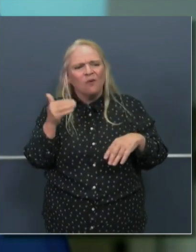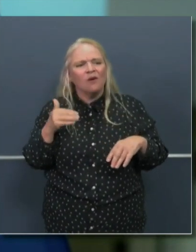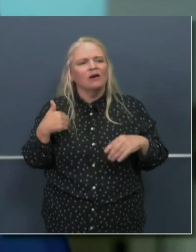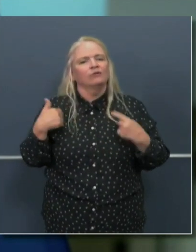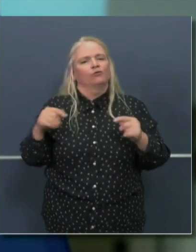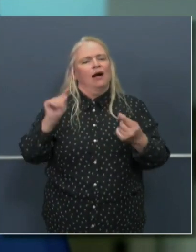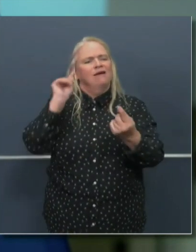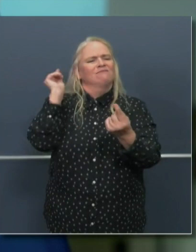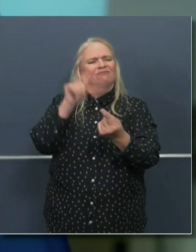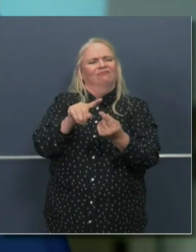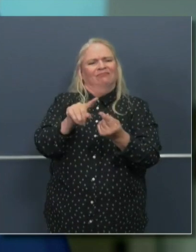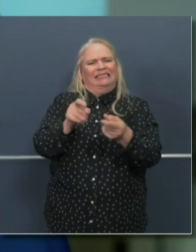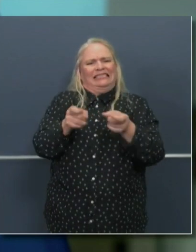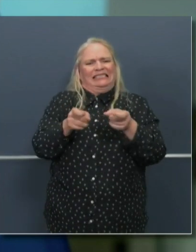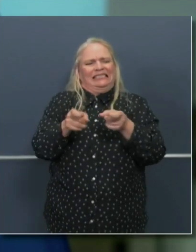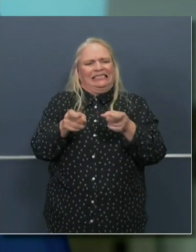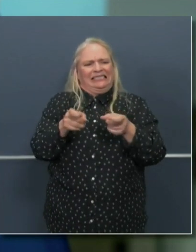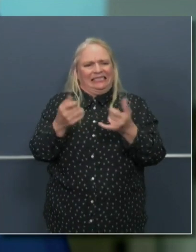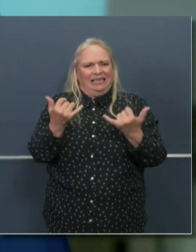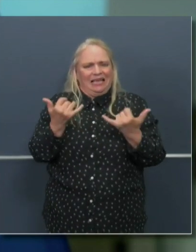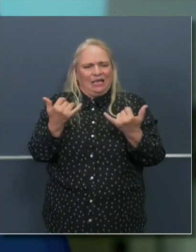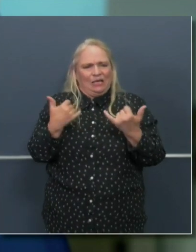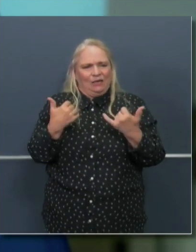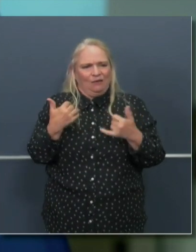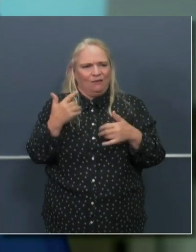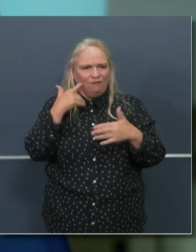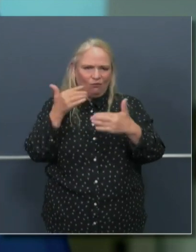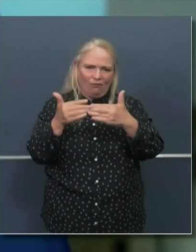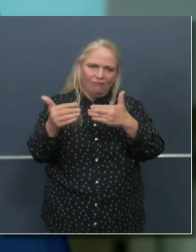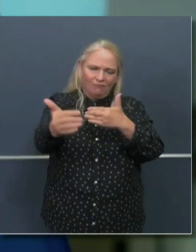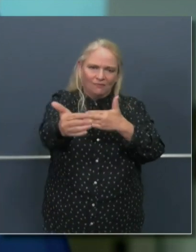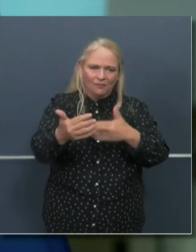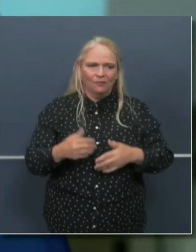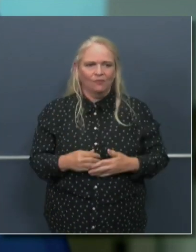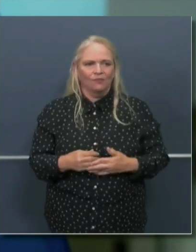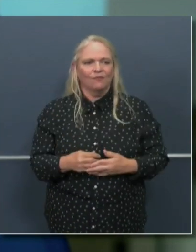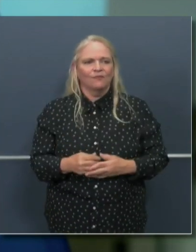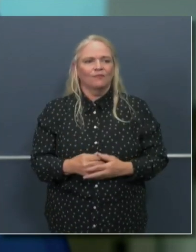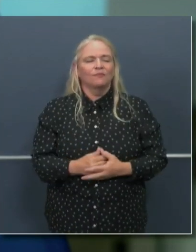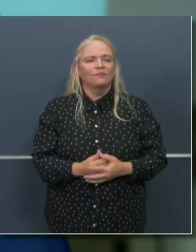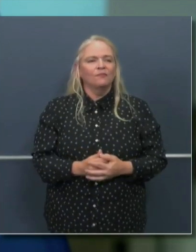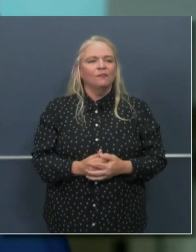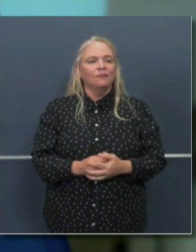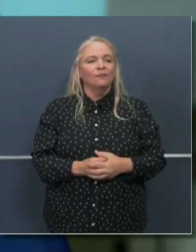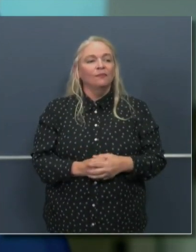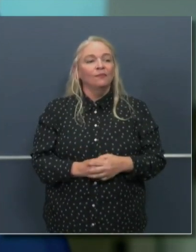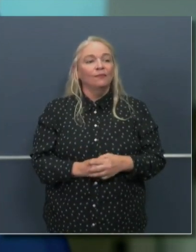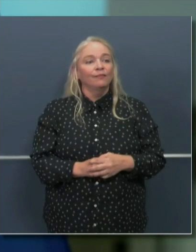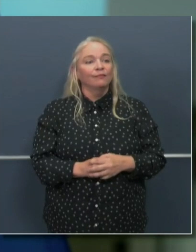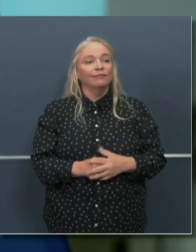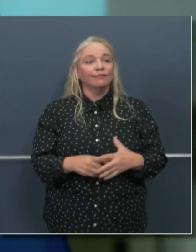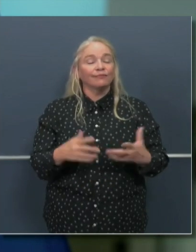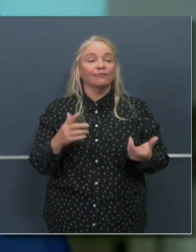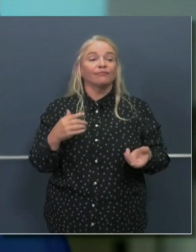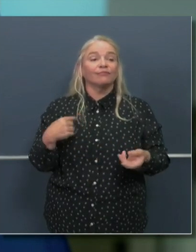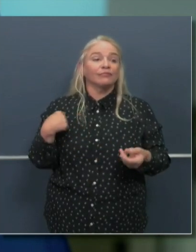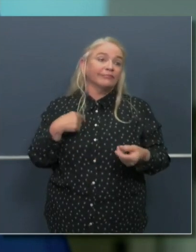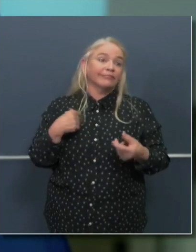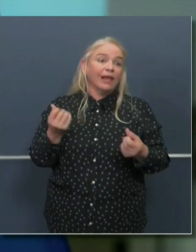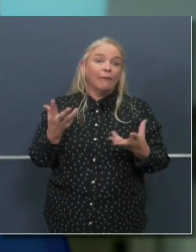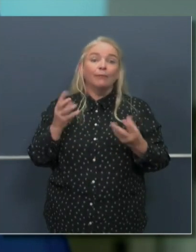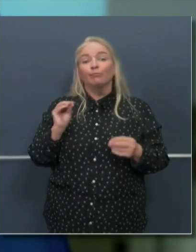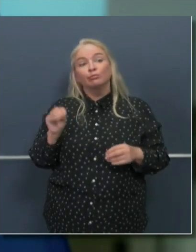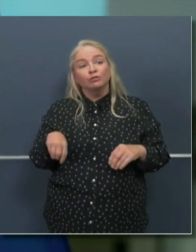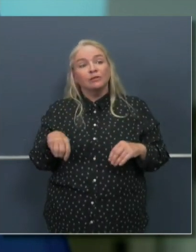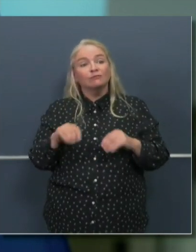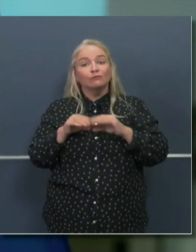just accept those trend lines to be then factored in just some numerical expectation in terms of spread within the school system. That said,